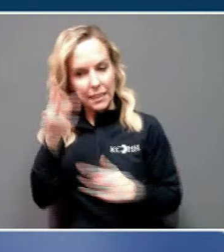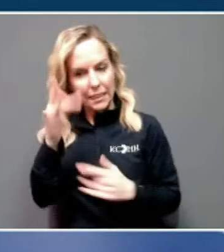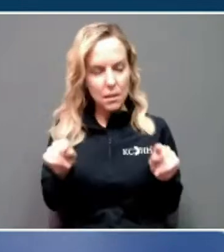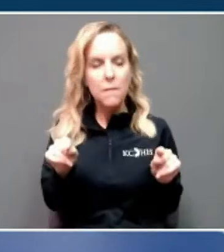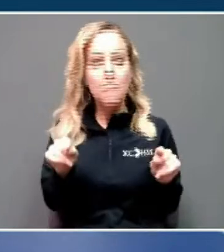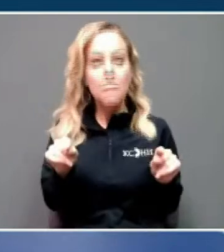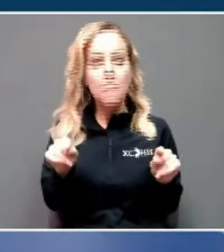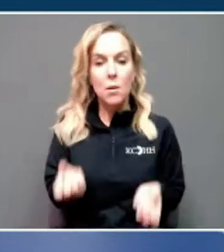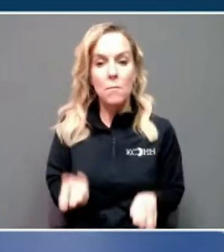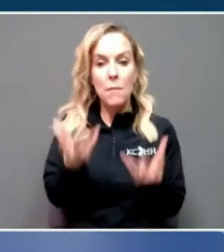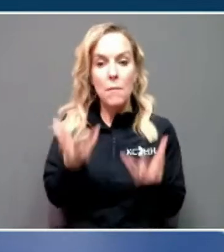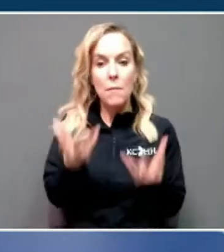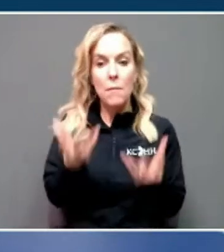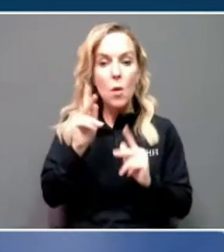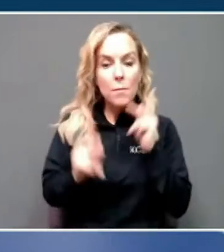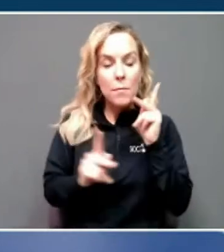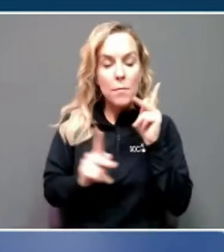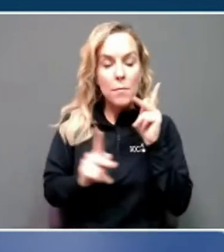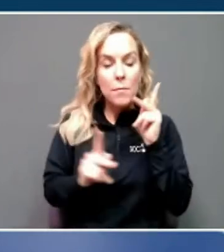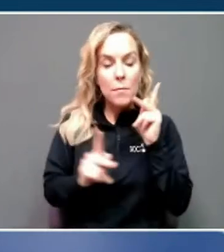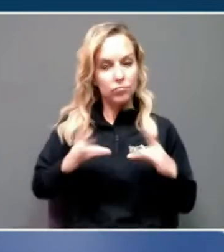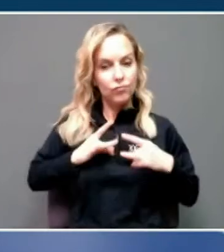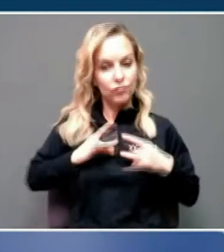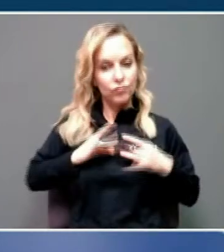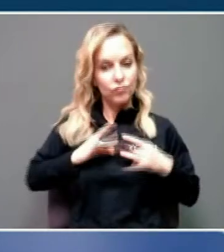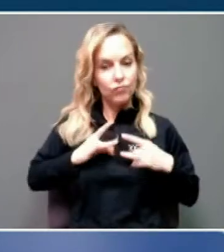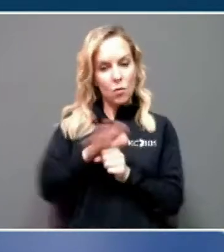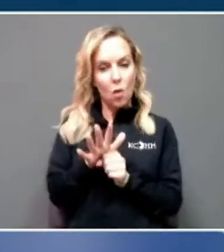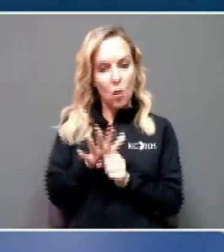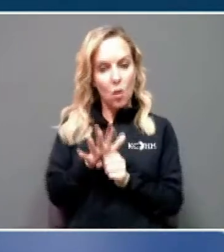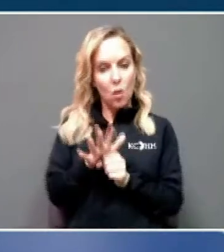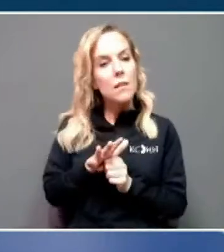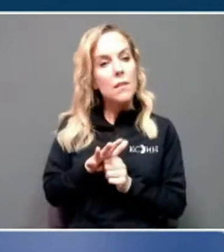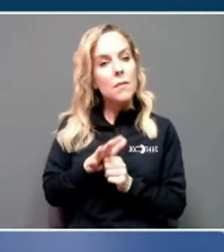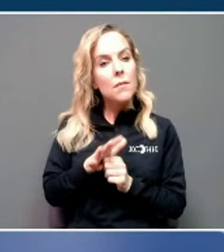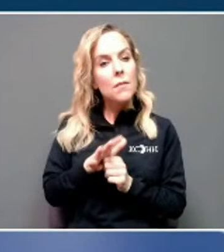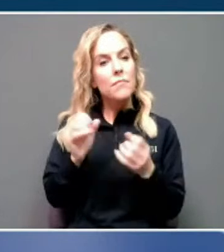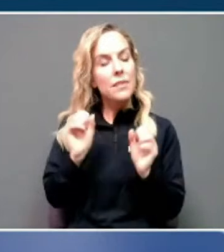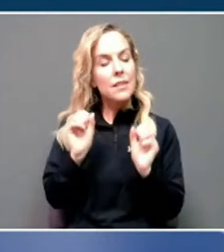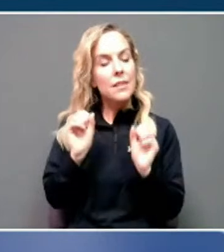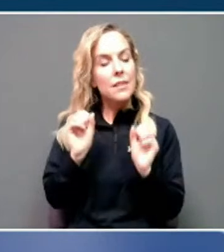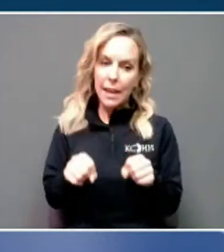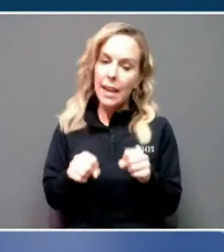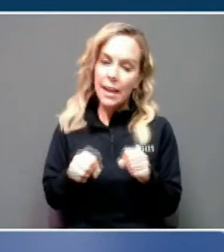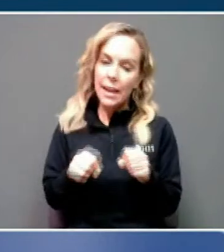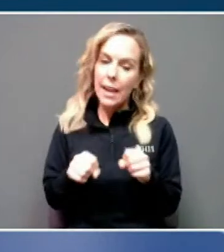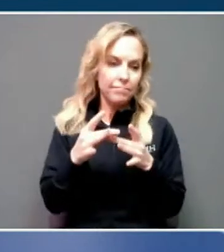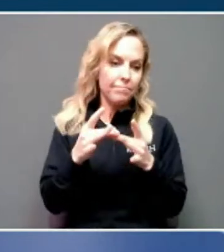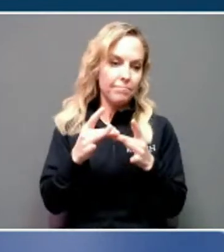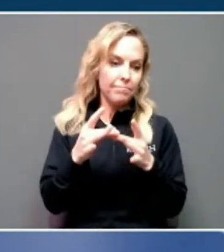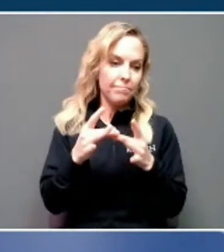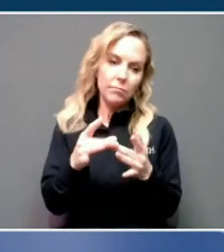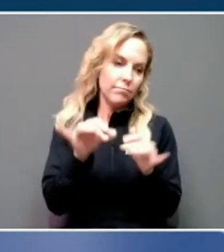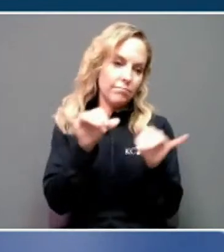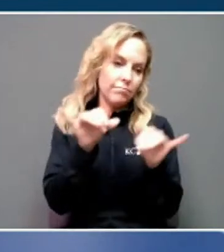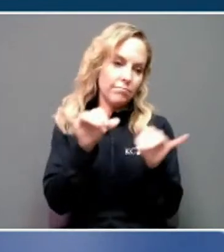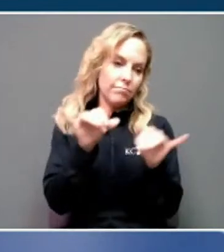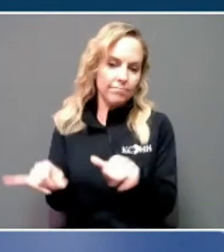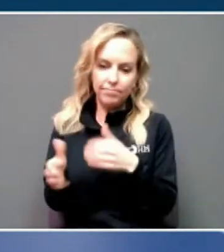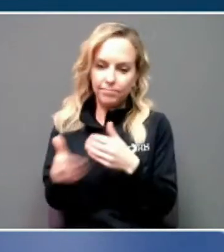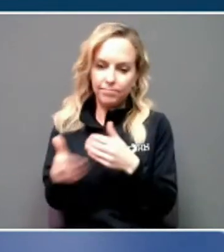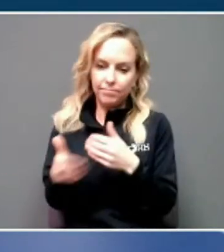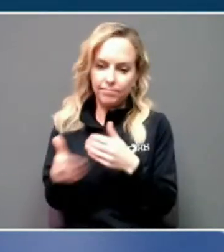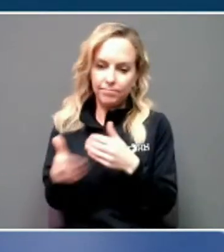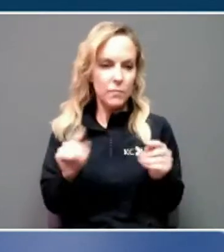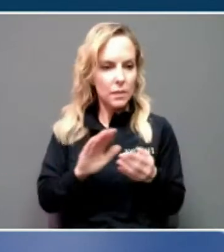COVID, even a smaller percentage of people getting severely sick can lead to the same amount or potentially even more deaths. And then